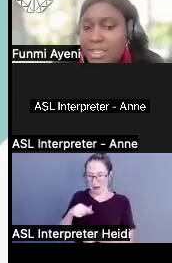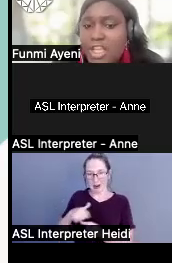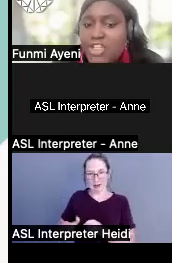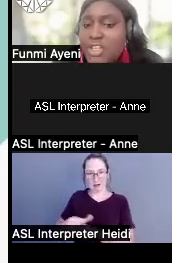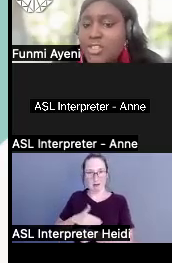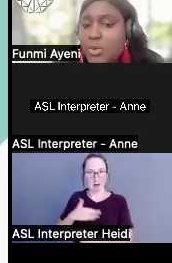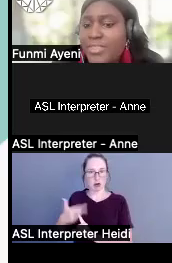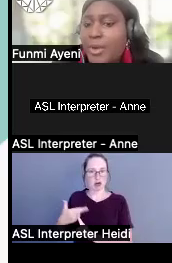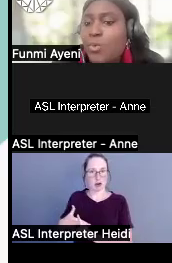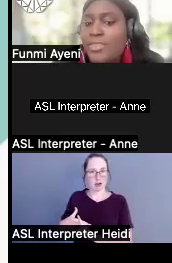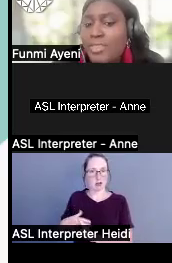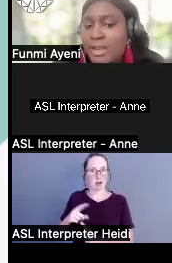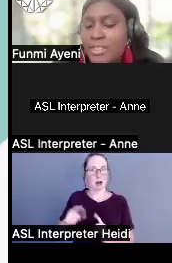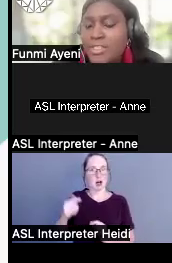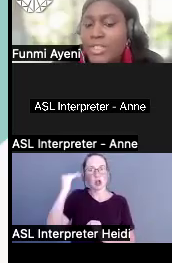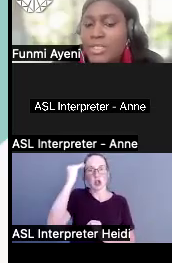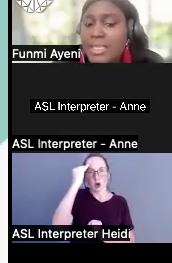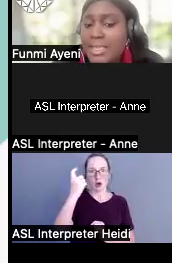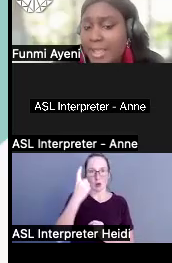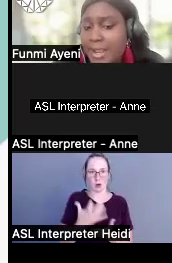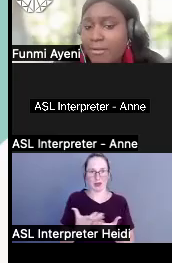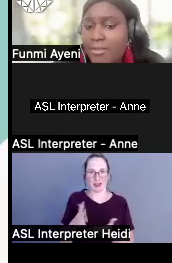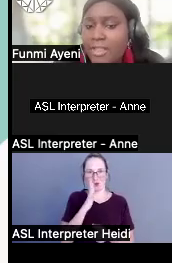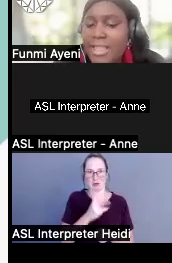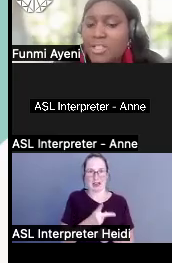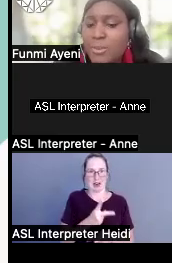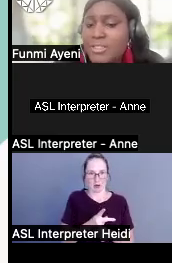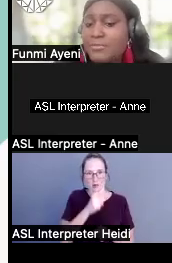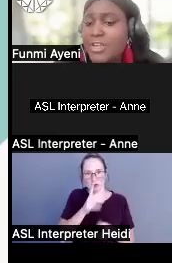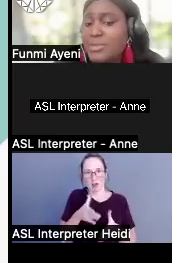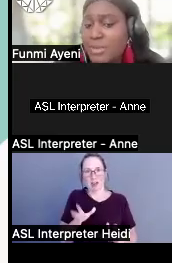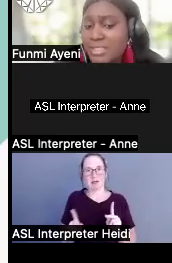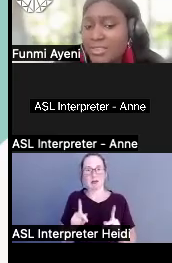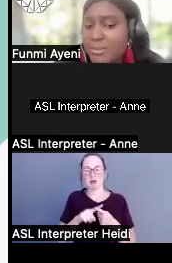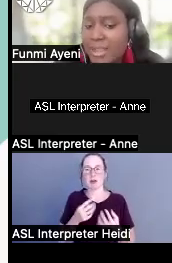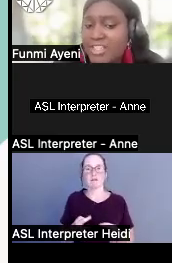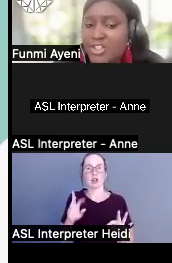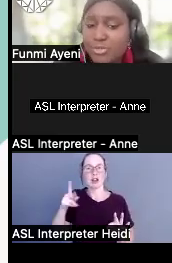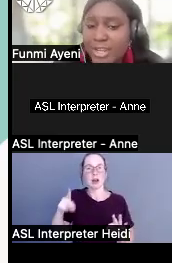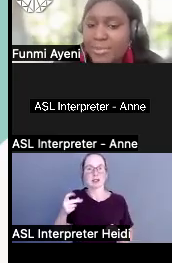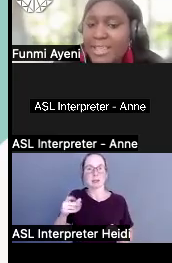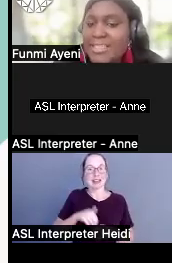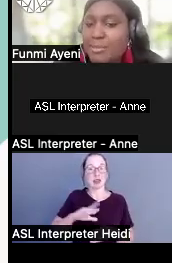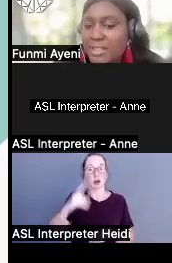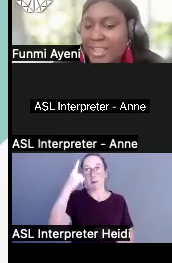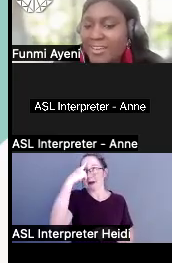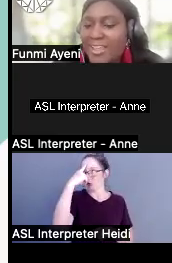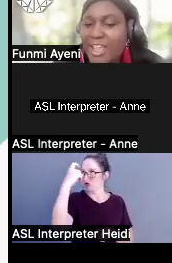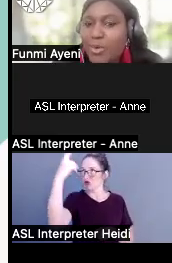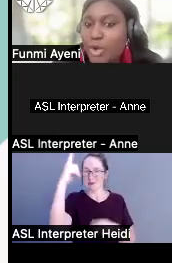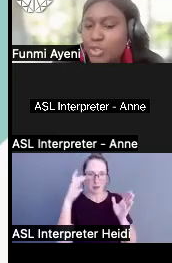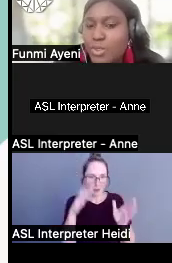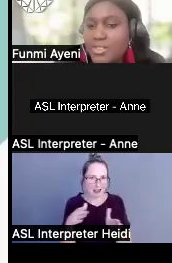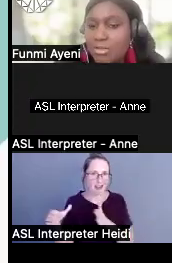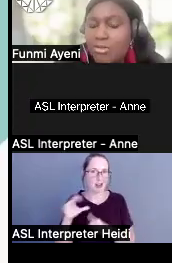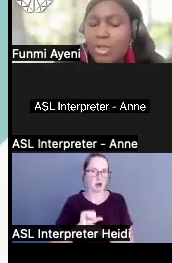rent. Just knowing that one thing is going to be taken care of allows people to free up space in their mind to dream, to plan,